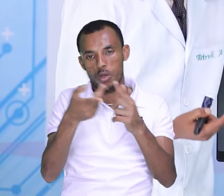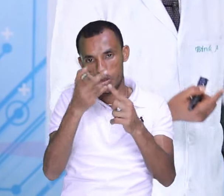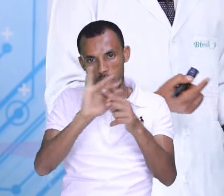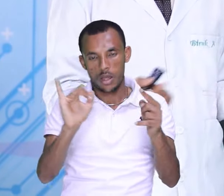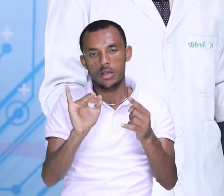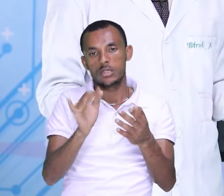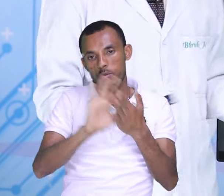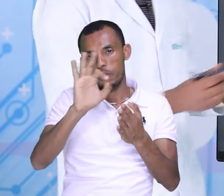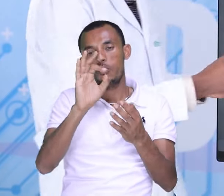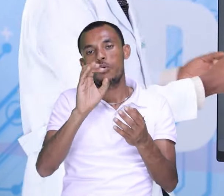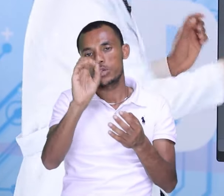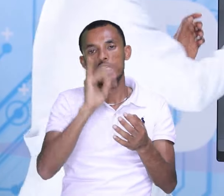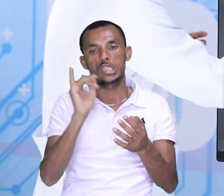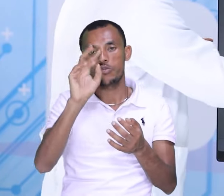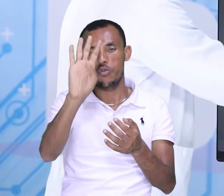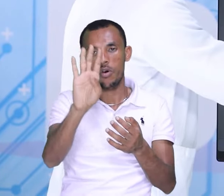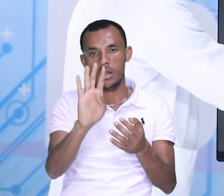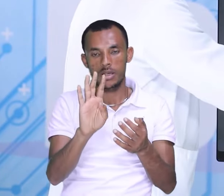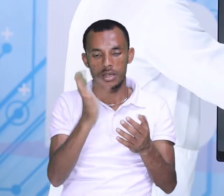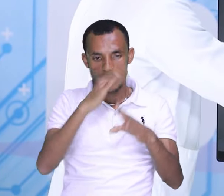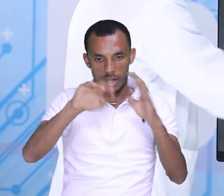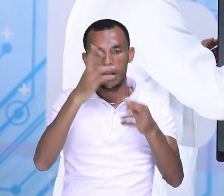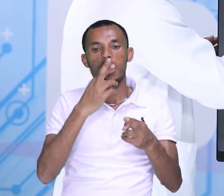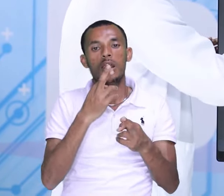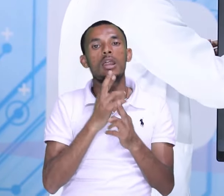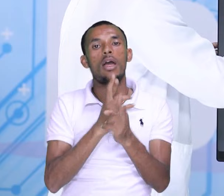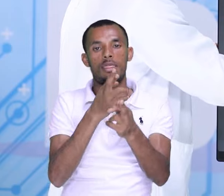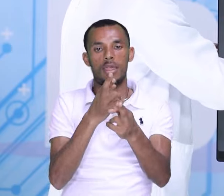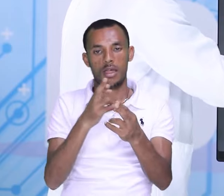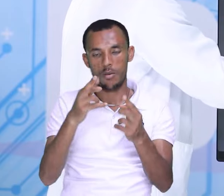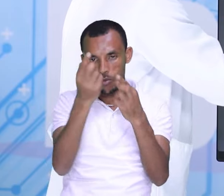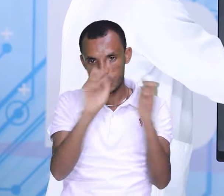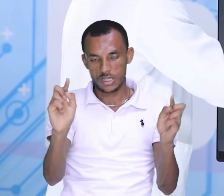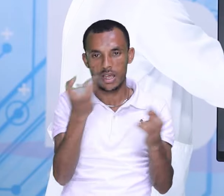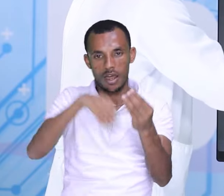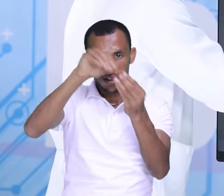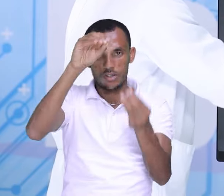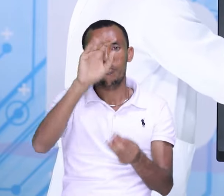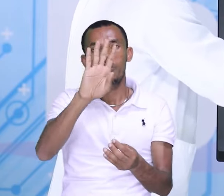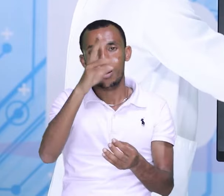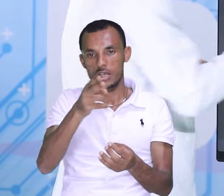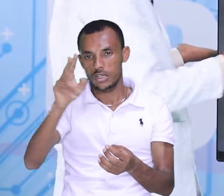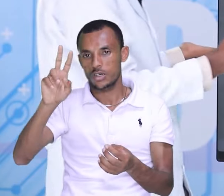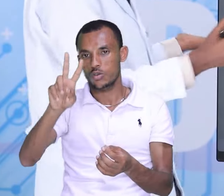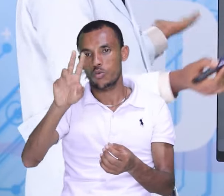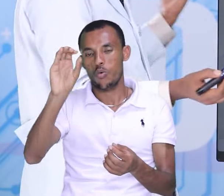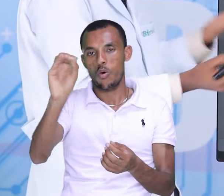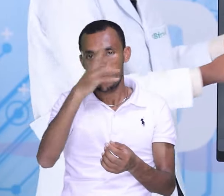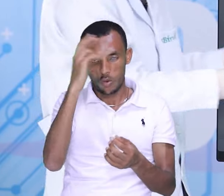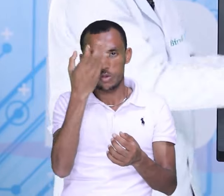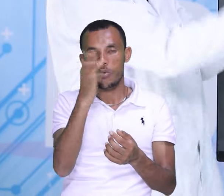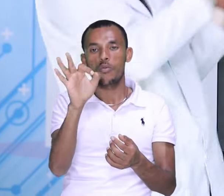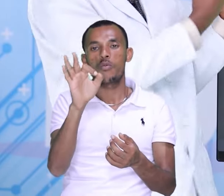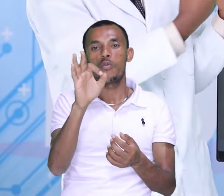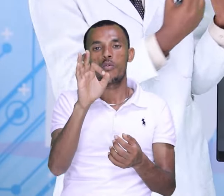number of oxygen is already 4. Therefore, in reactant position, addition of 4H2O. Why 4H2O? Because of